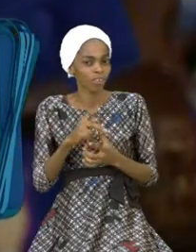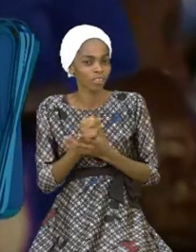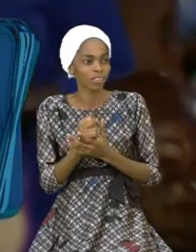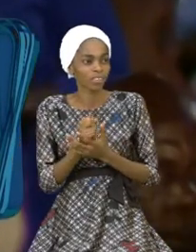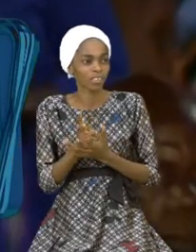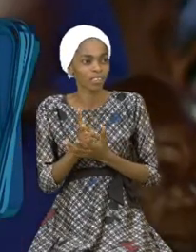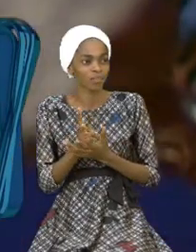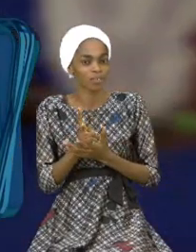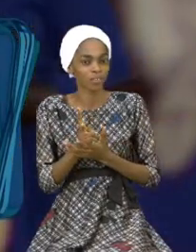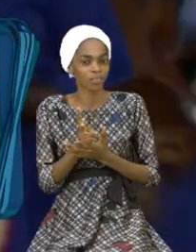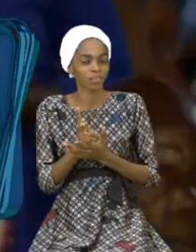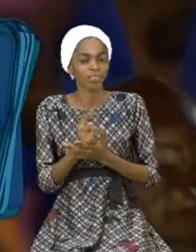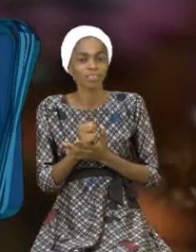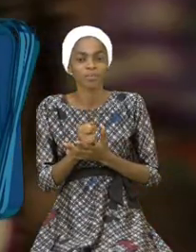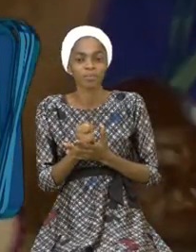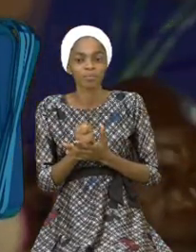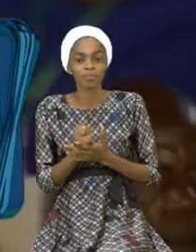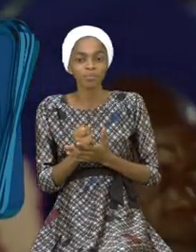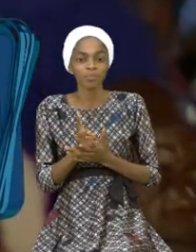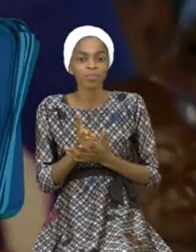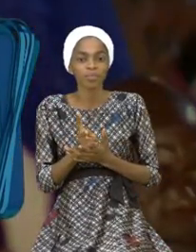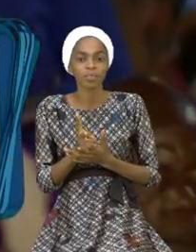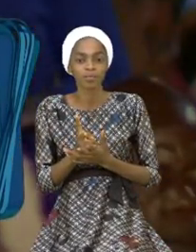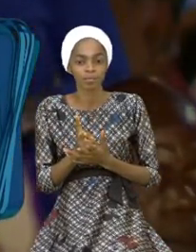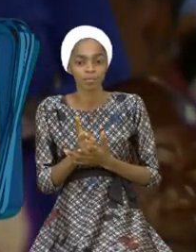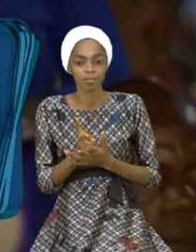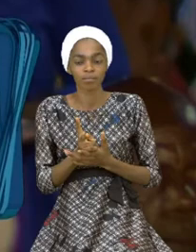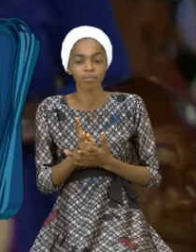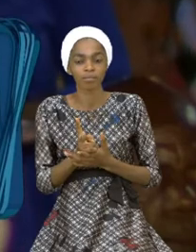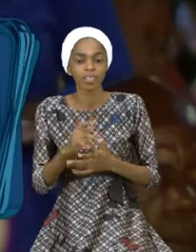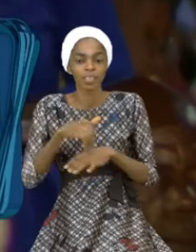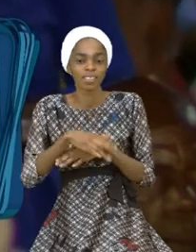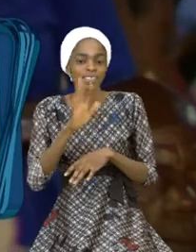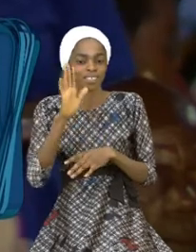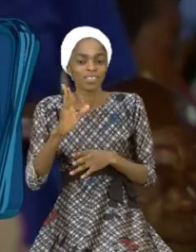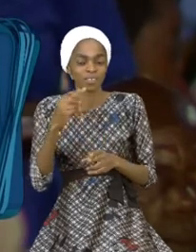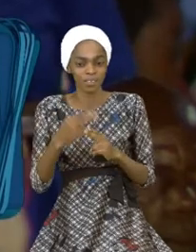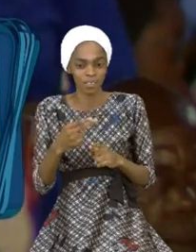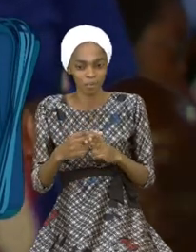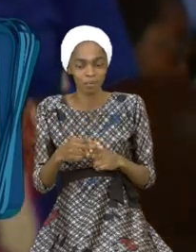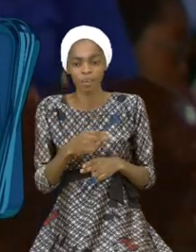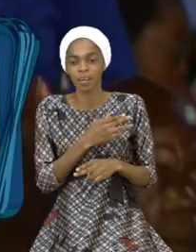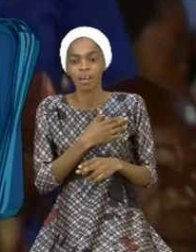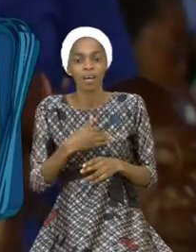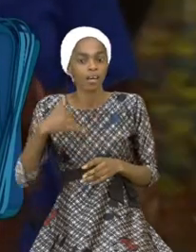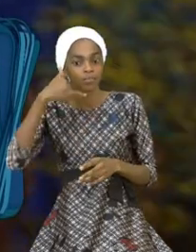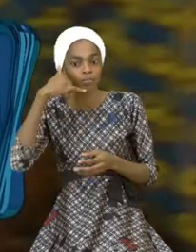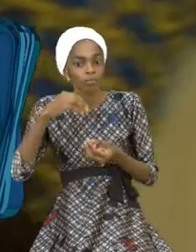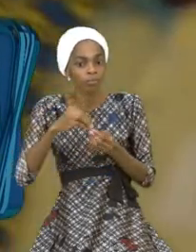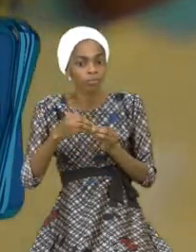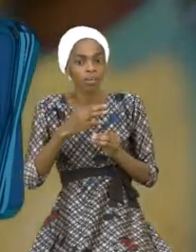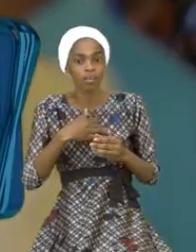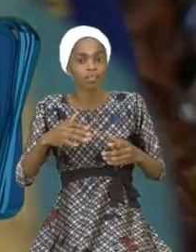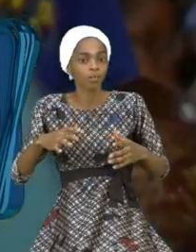to Christ, send your name, your phone number, and your location address